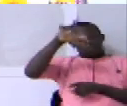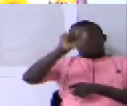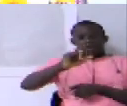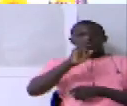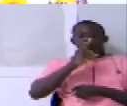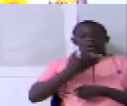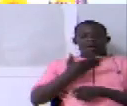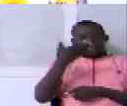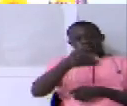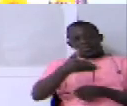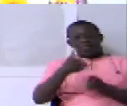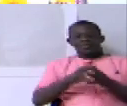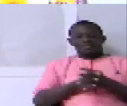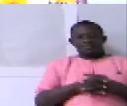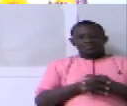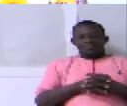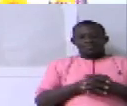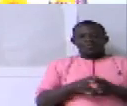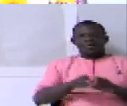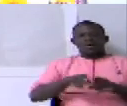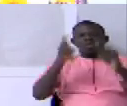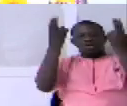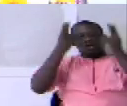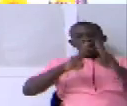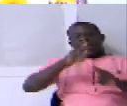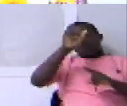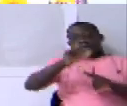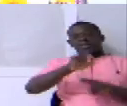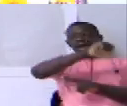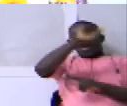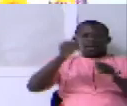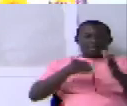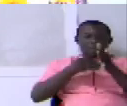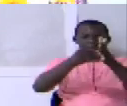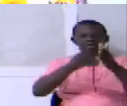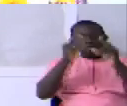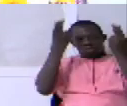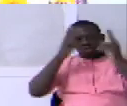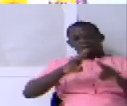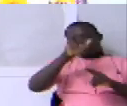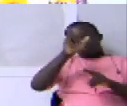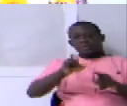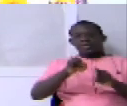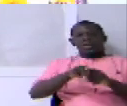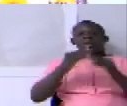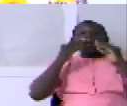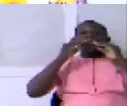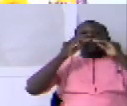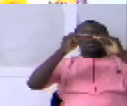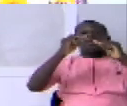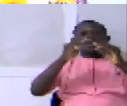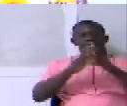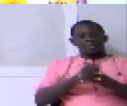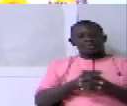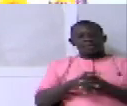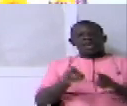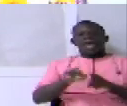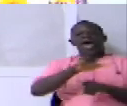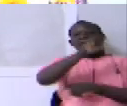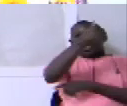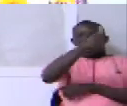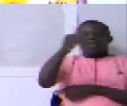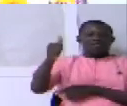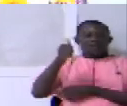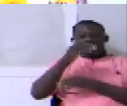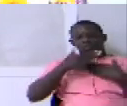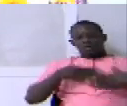present. Commissioner lumenu bijang. Council, lead council. Lead council. Media. Kibar bunda. And everybody present